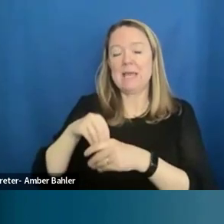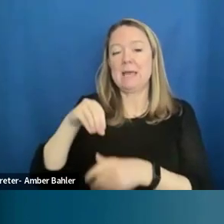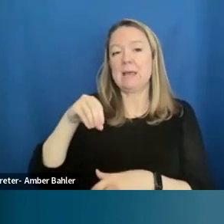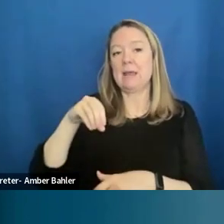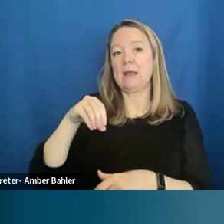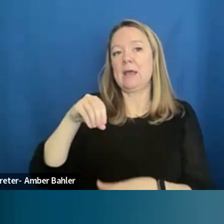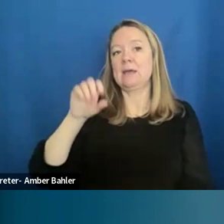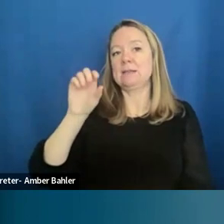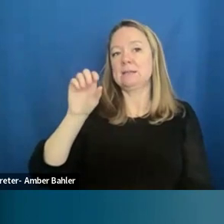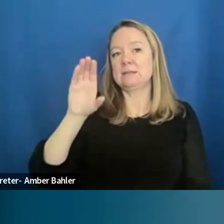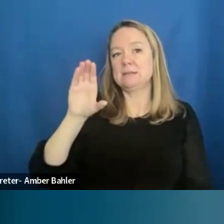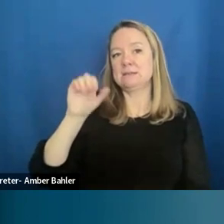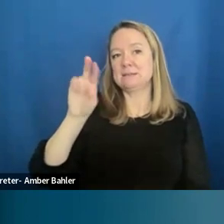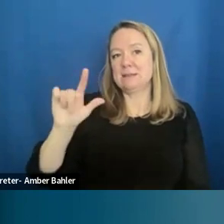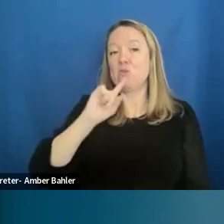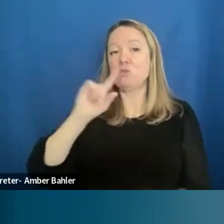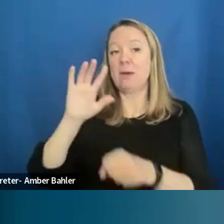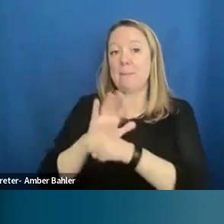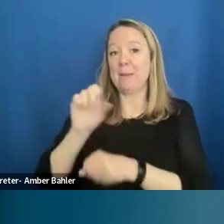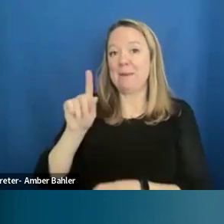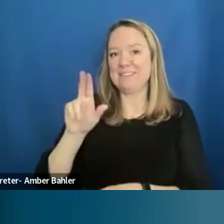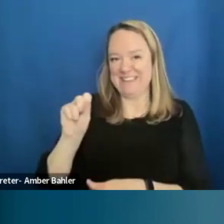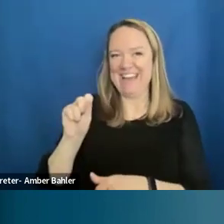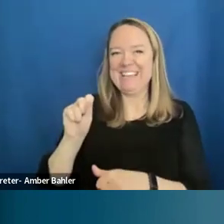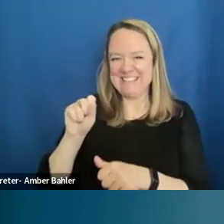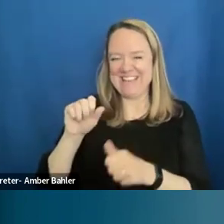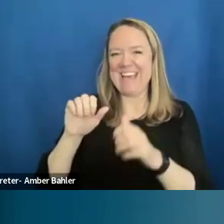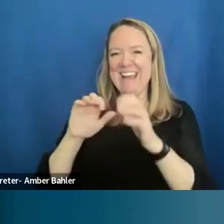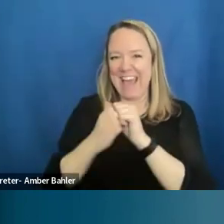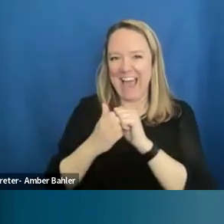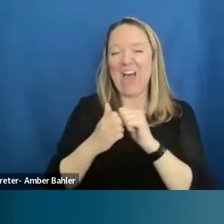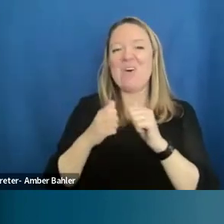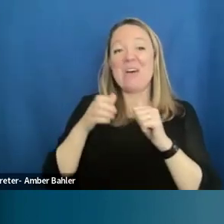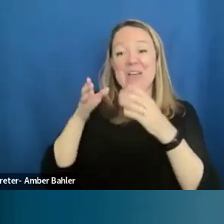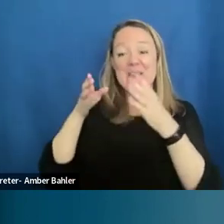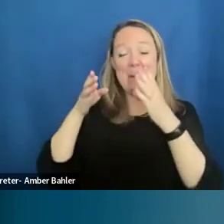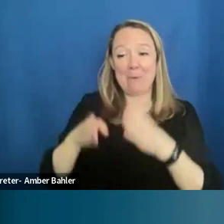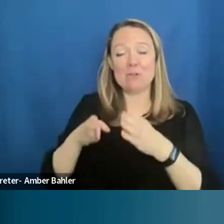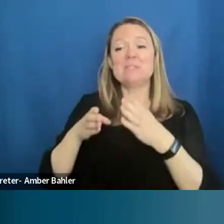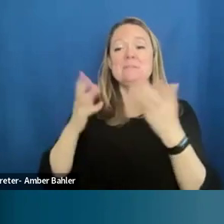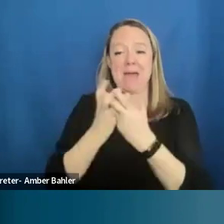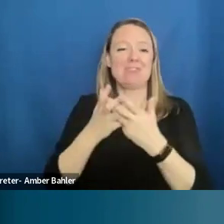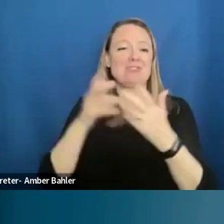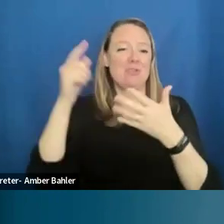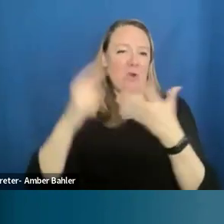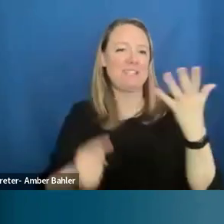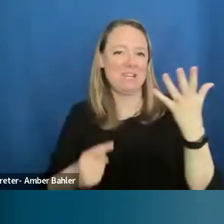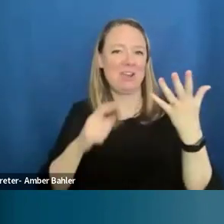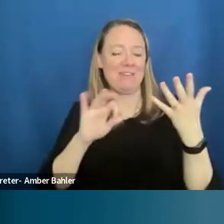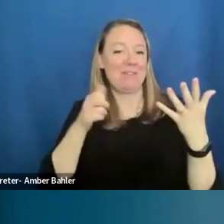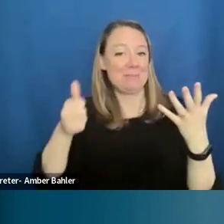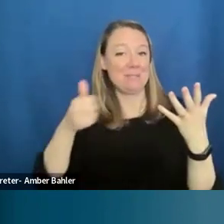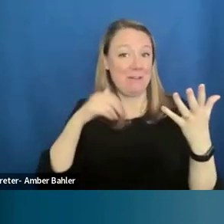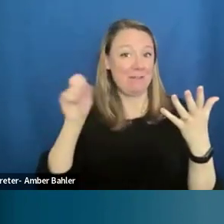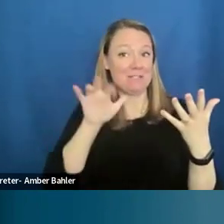how it looks like when a person meets a clinical criteria for detention who has a primary substance use disorder. So that's a new training and new law that will go